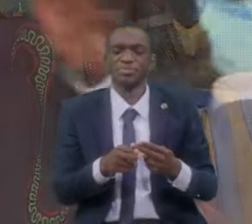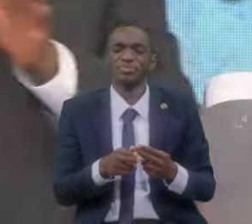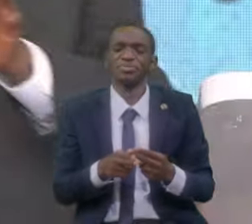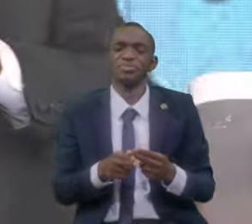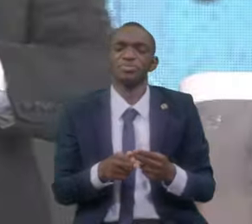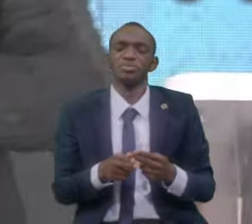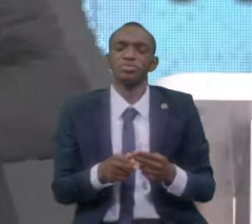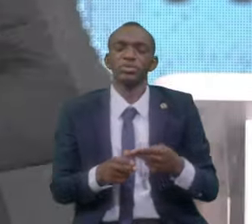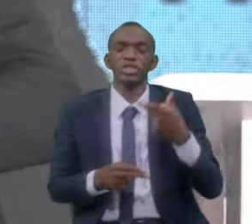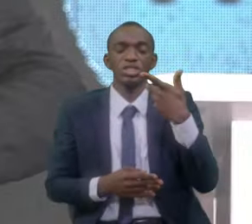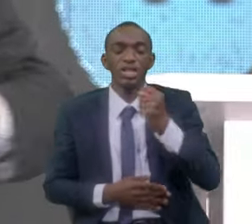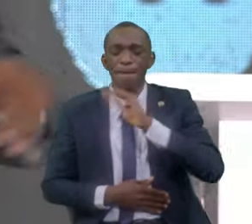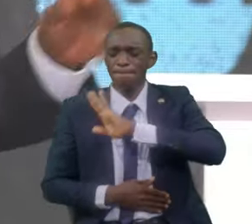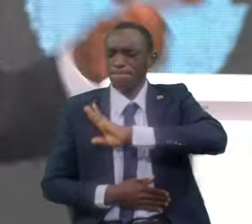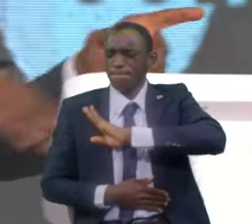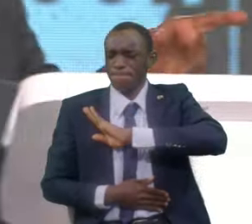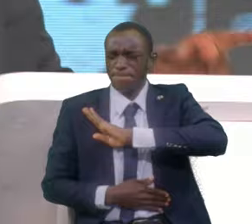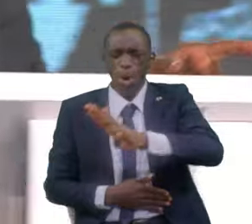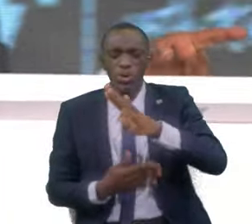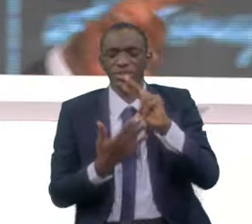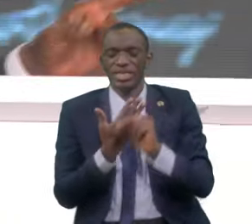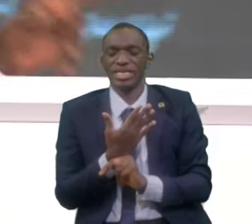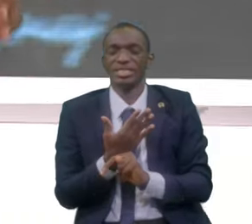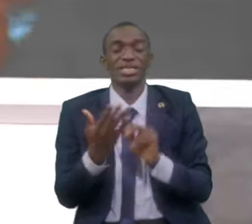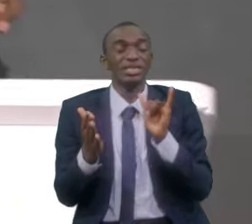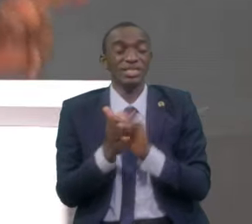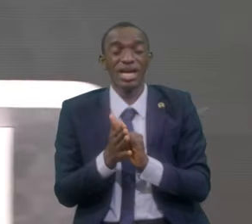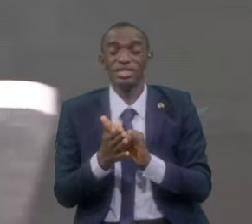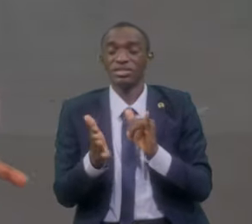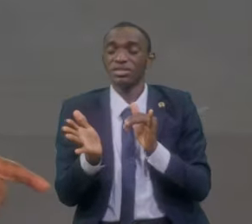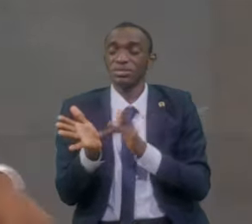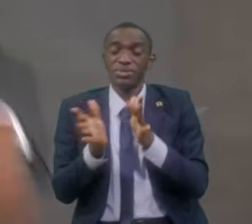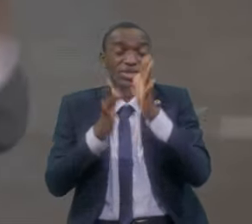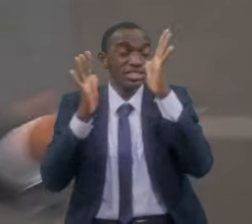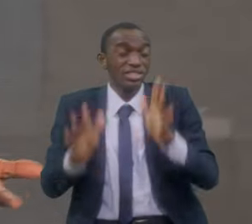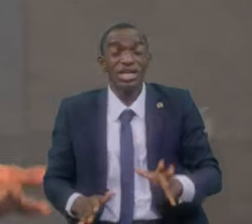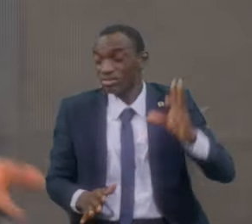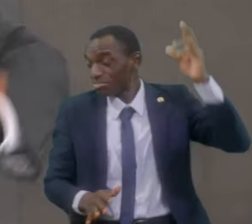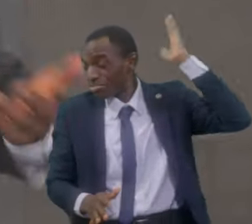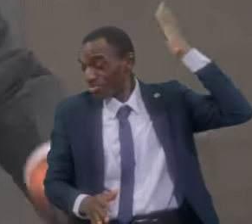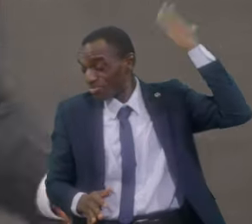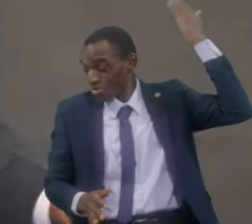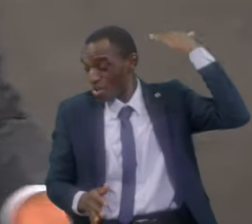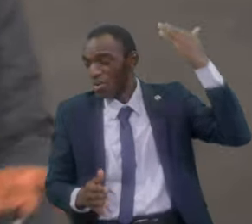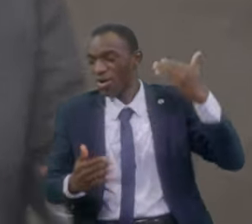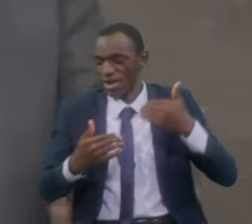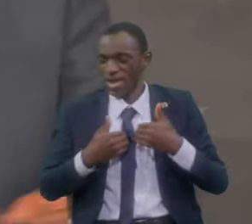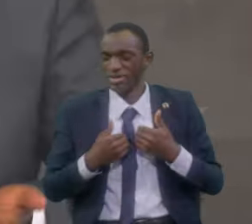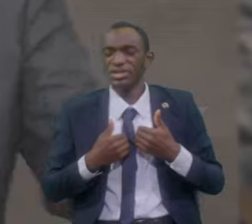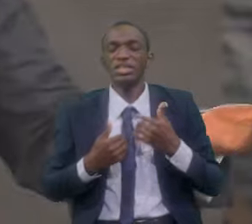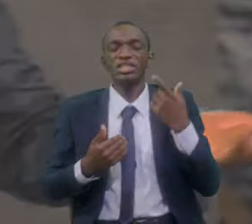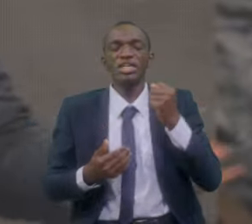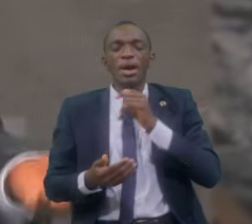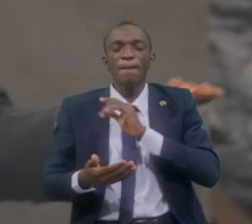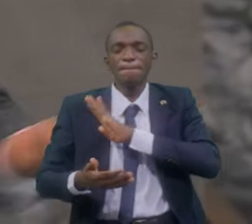The boldness that believers of old, the boldness that